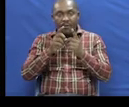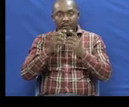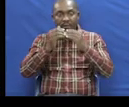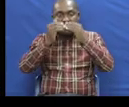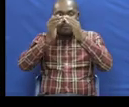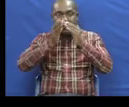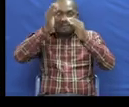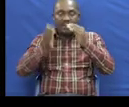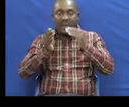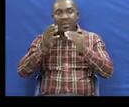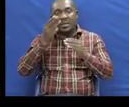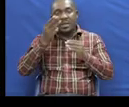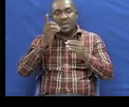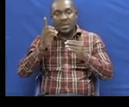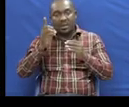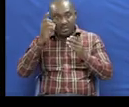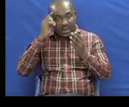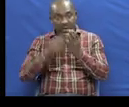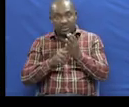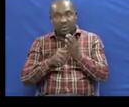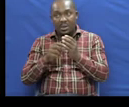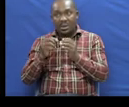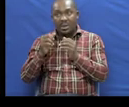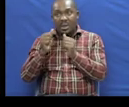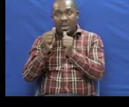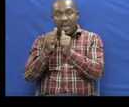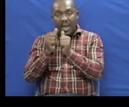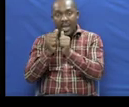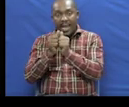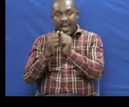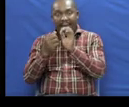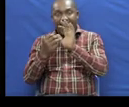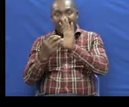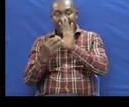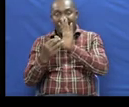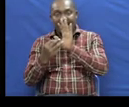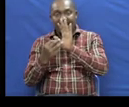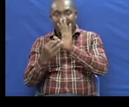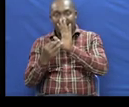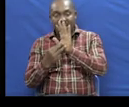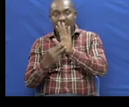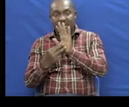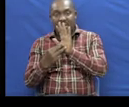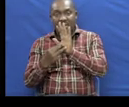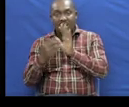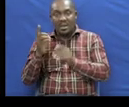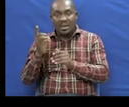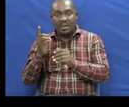3D1, that is argon 18 electron, D1, that means 1 electron in D,